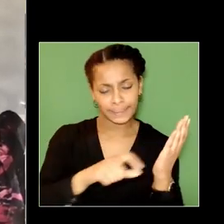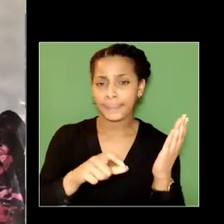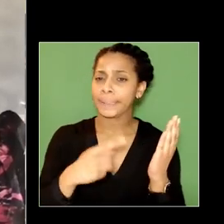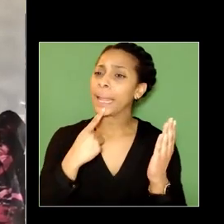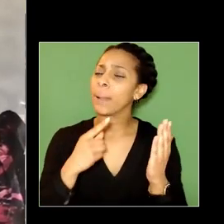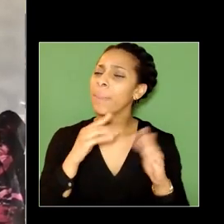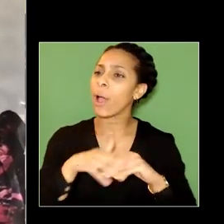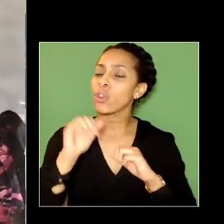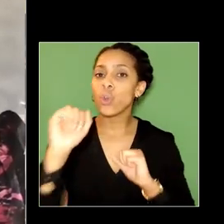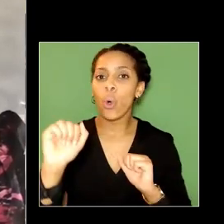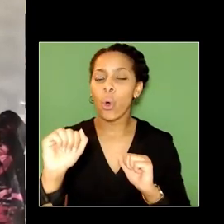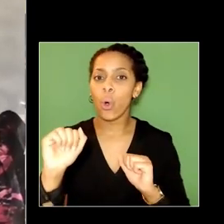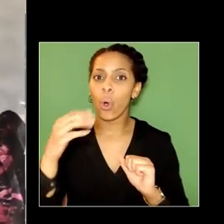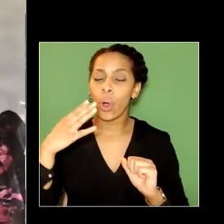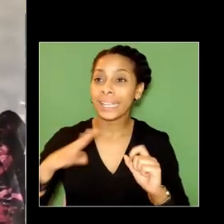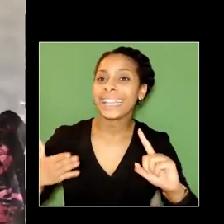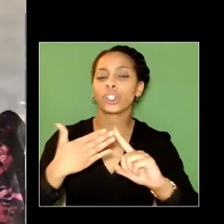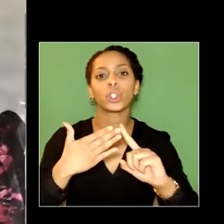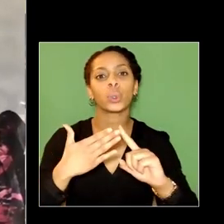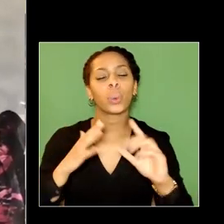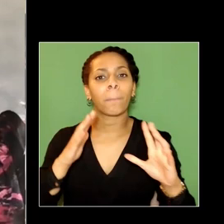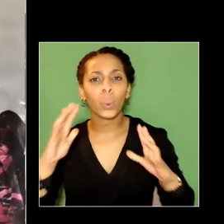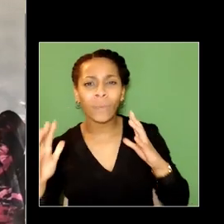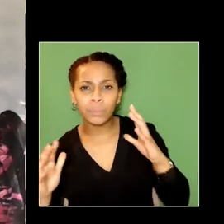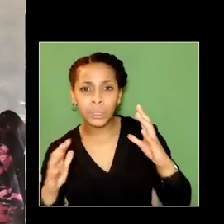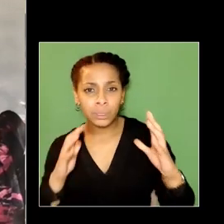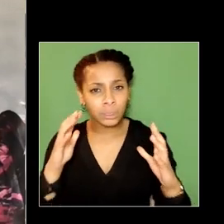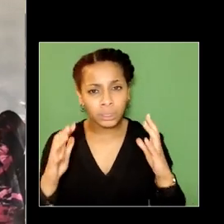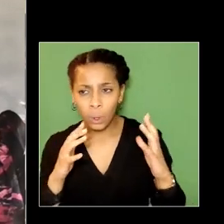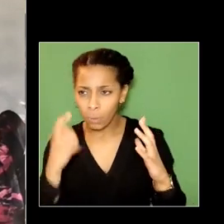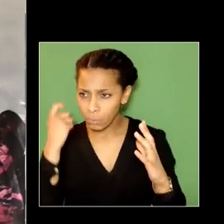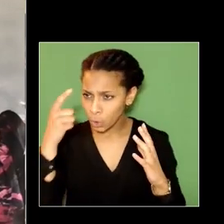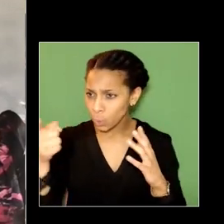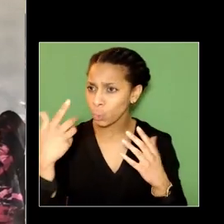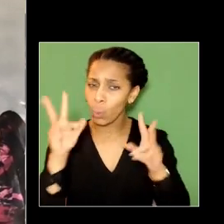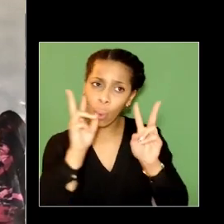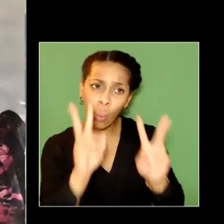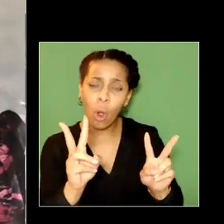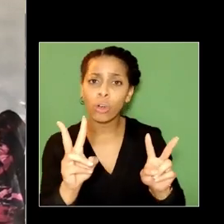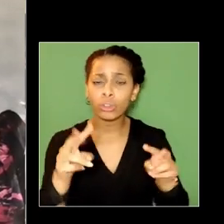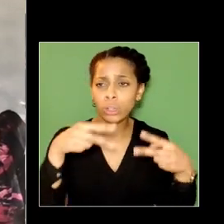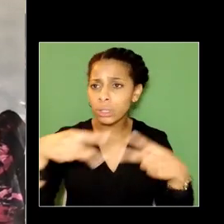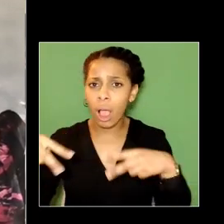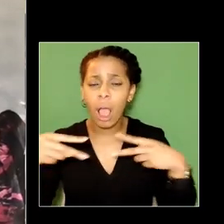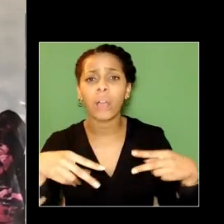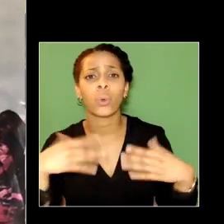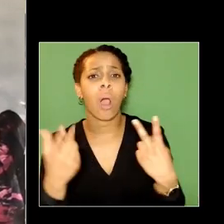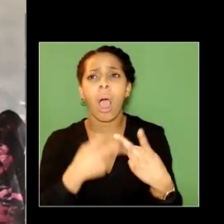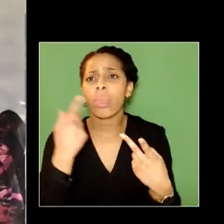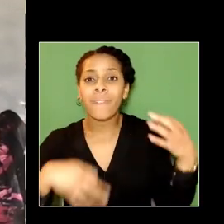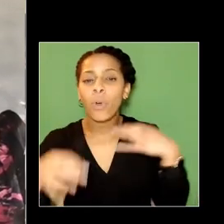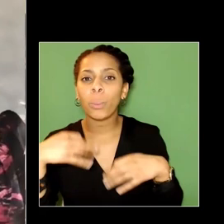She said, do you watch dance? Do you watch other kinds of performance in terms of understanding the rhythm and